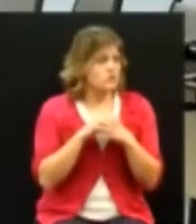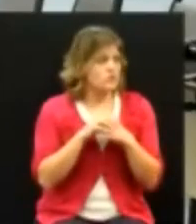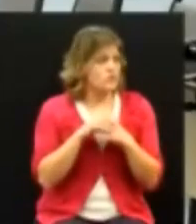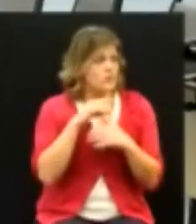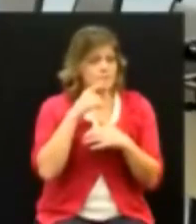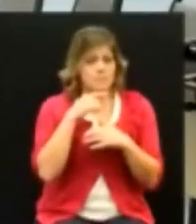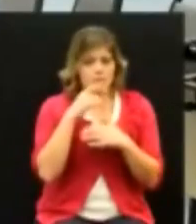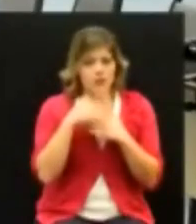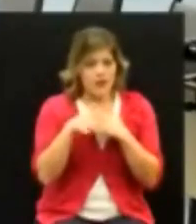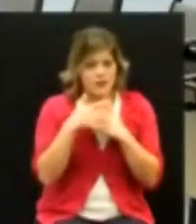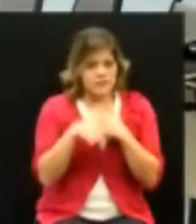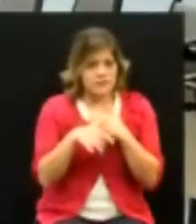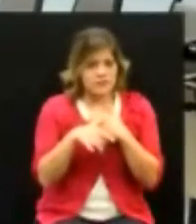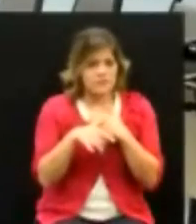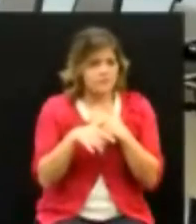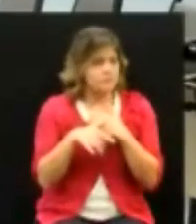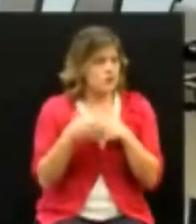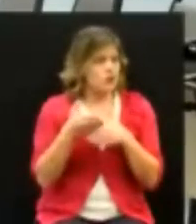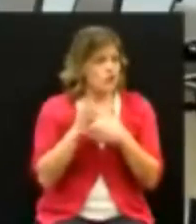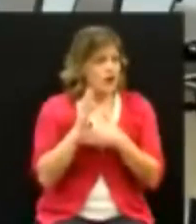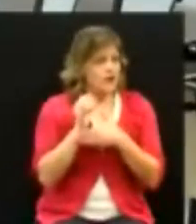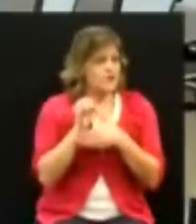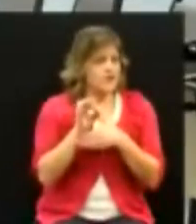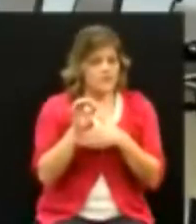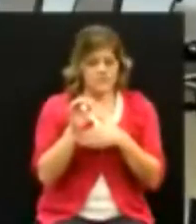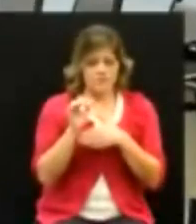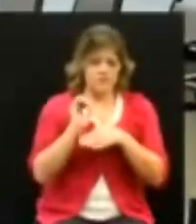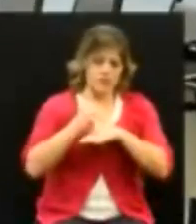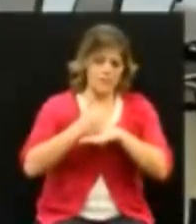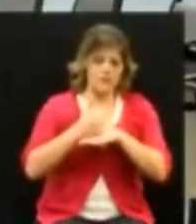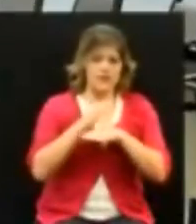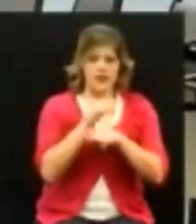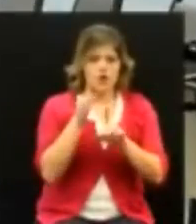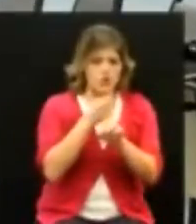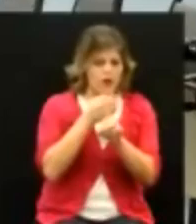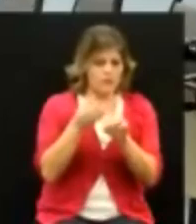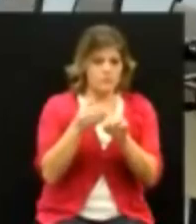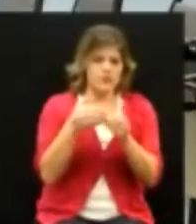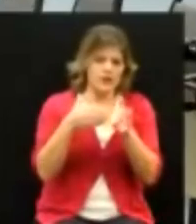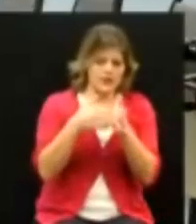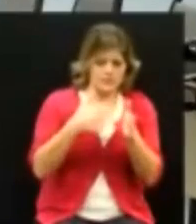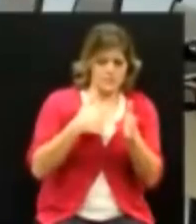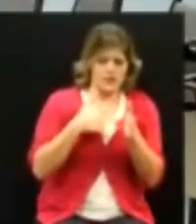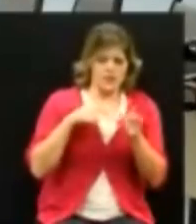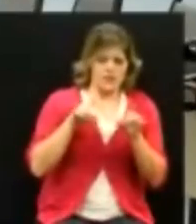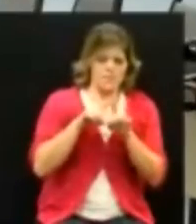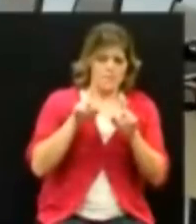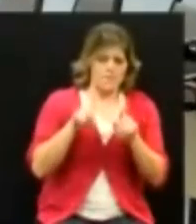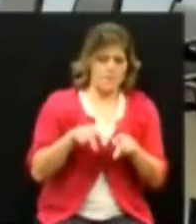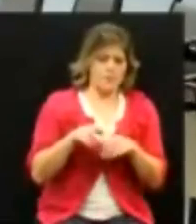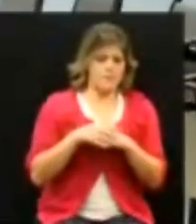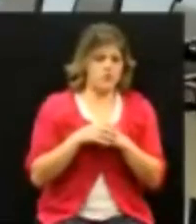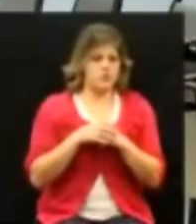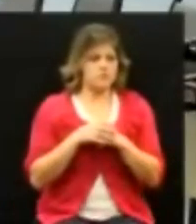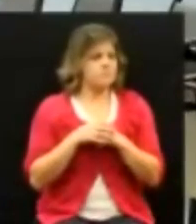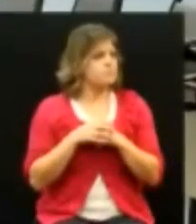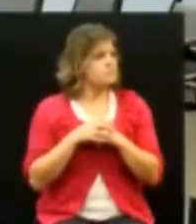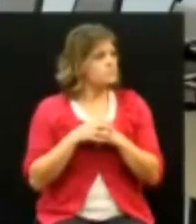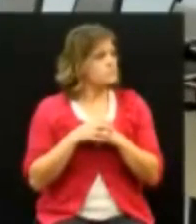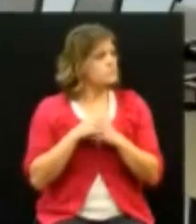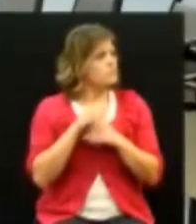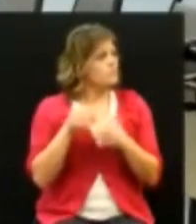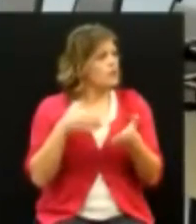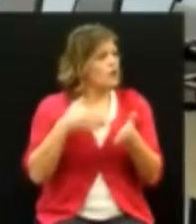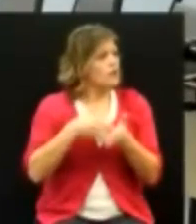public access, rights of assembly, harassment against my person, either in the